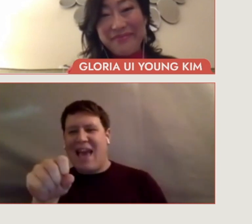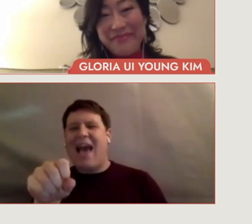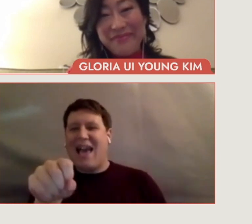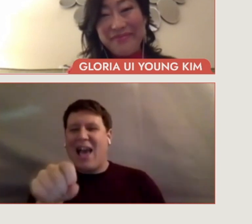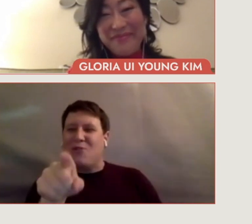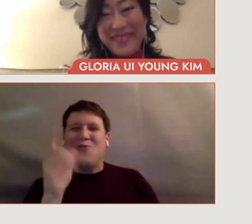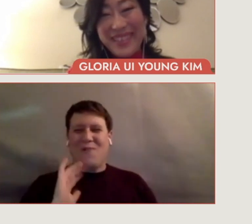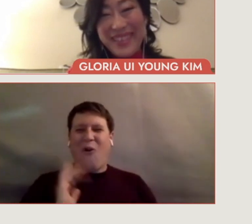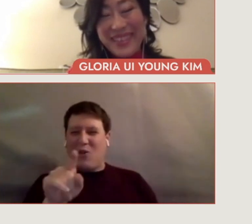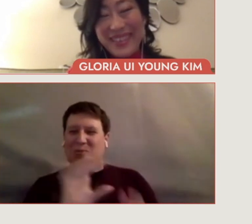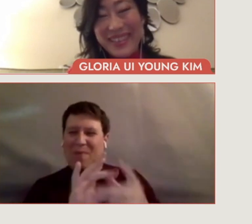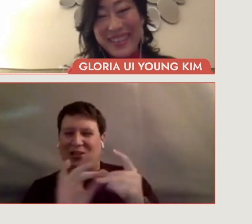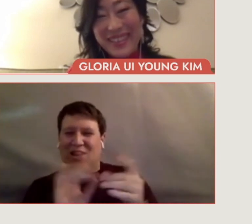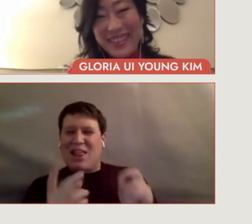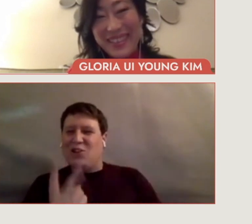the scenes were.